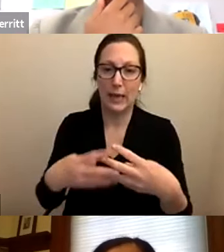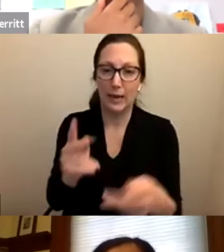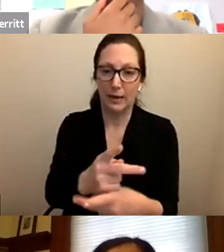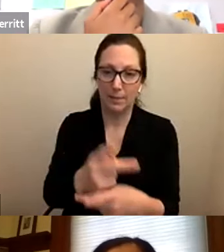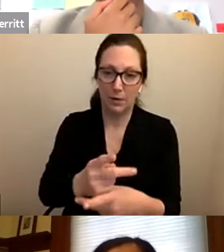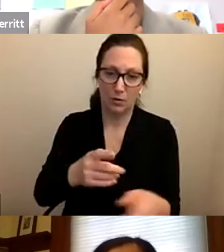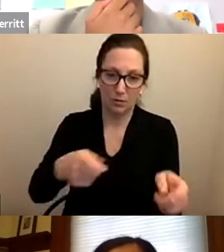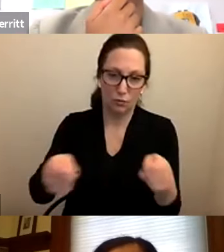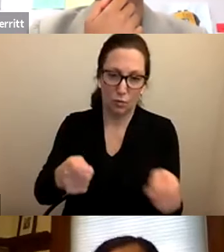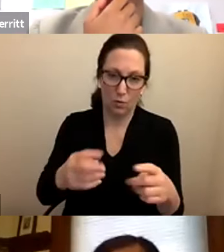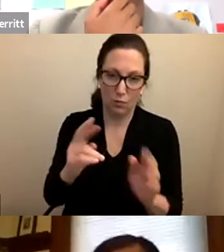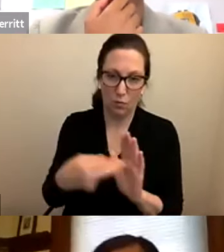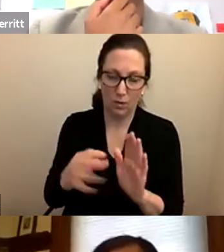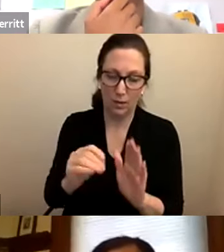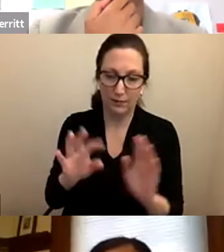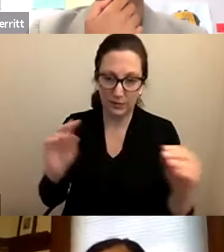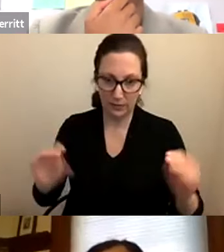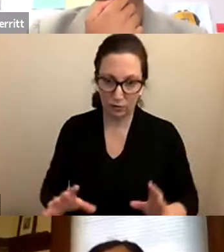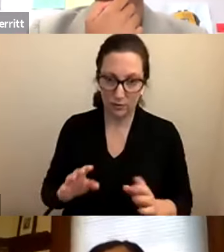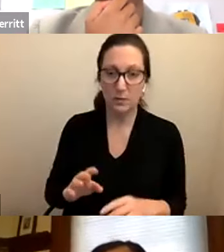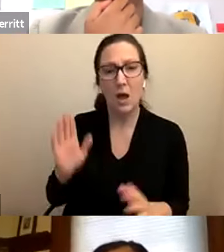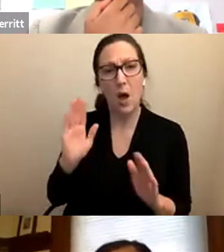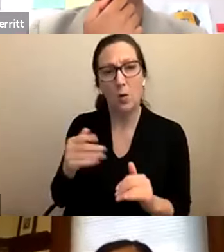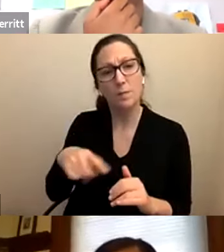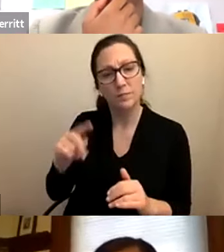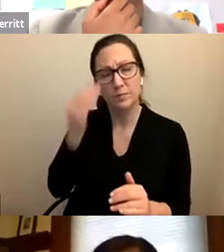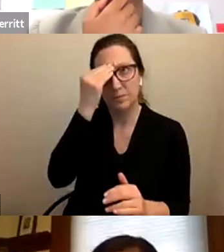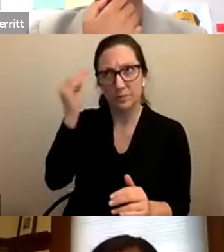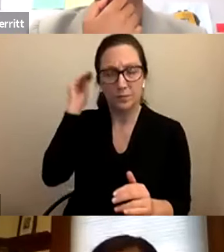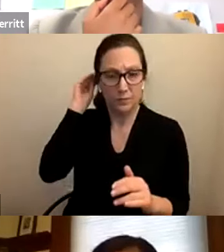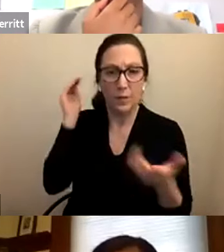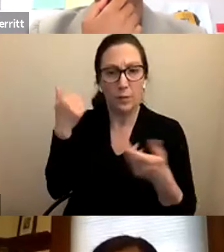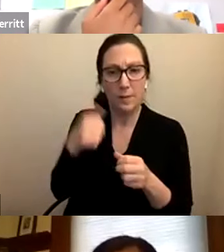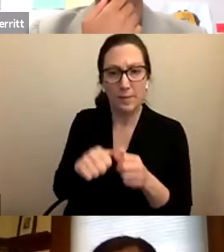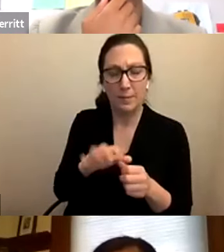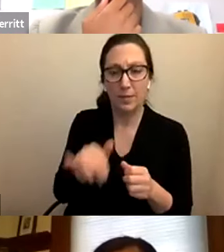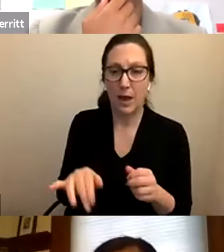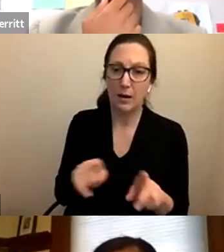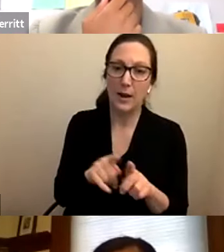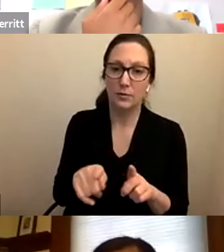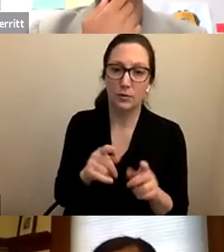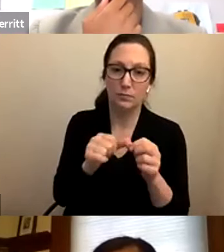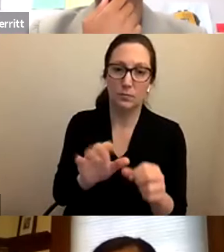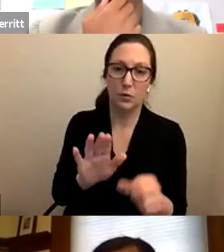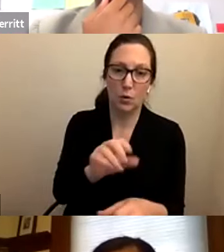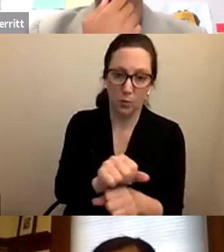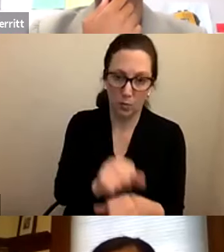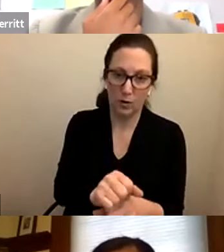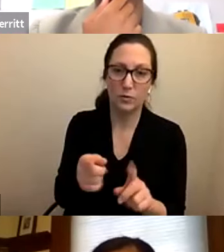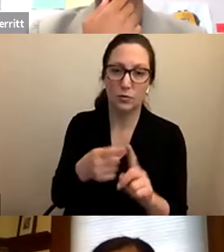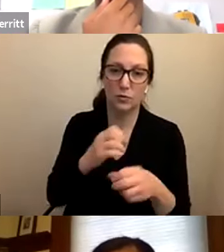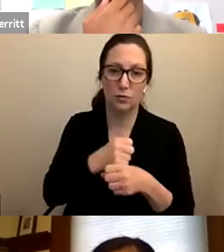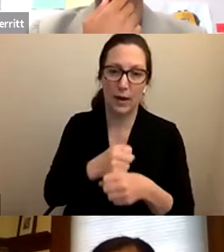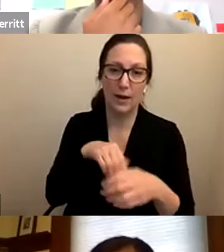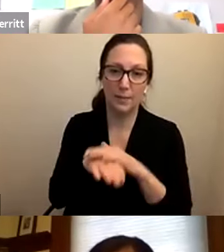I hope that the task force is keeping the impact on teachers and the reality of grade inflation in mind as you continue your hard work on creating an admission